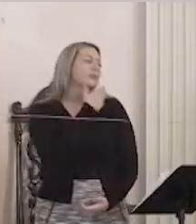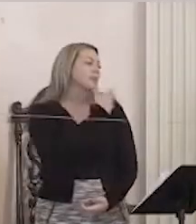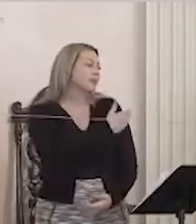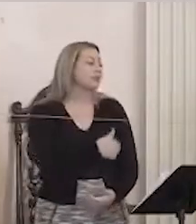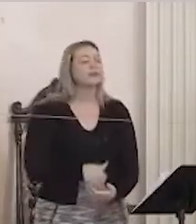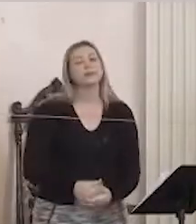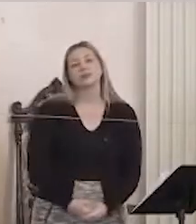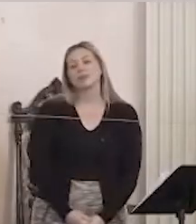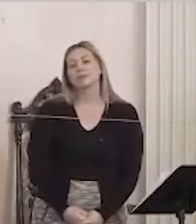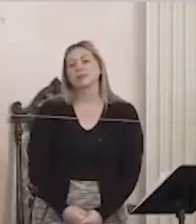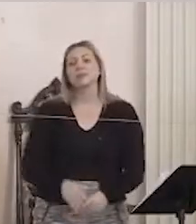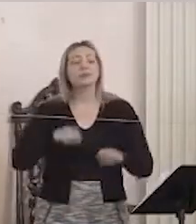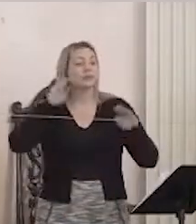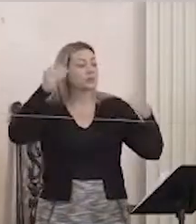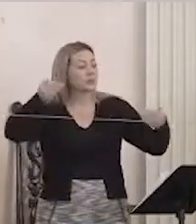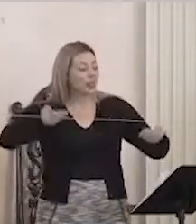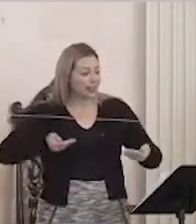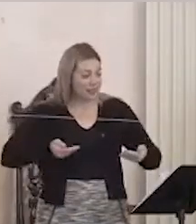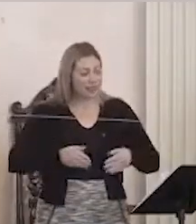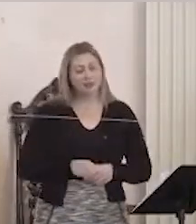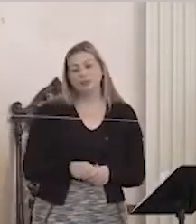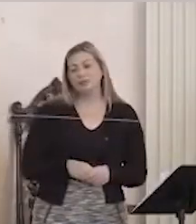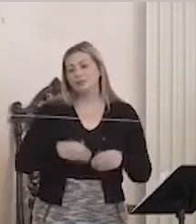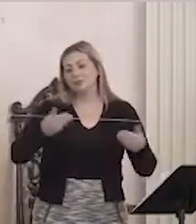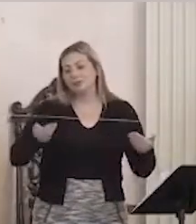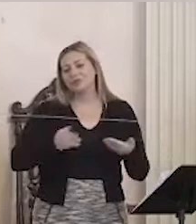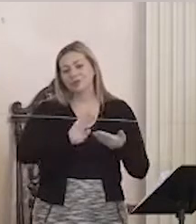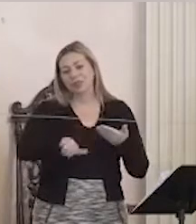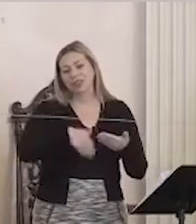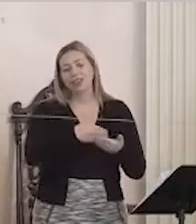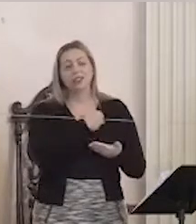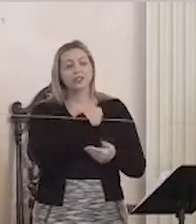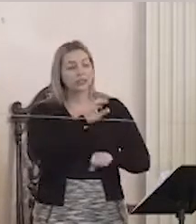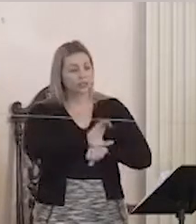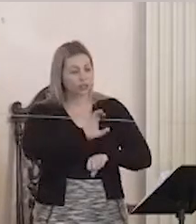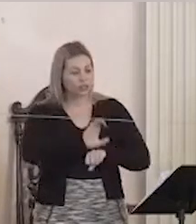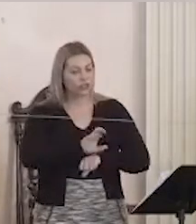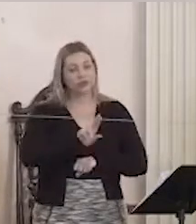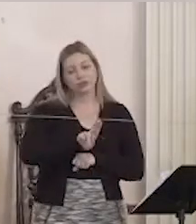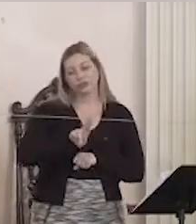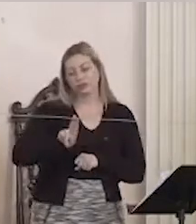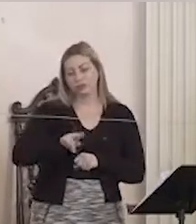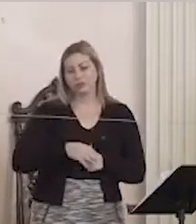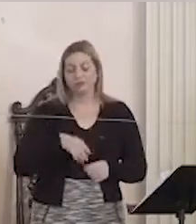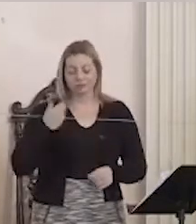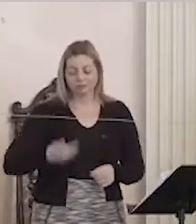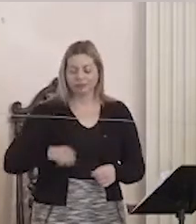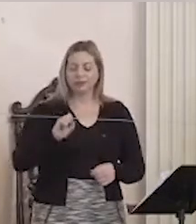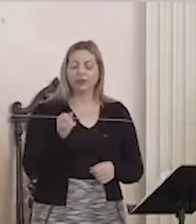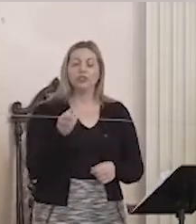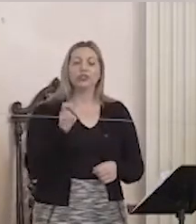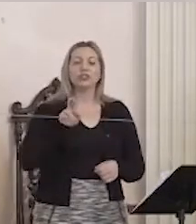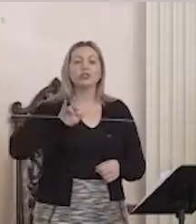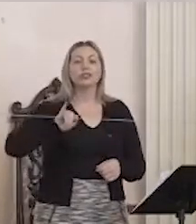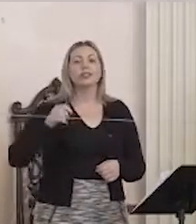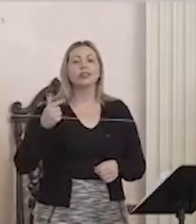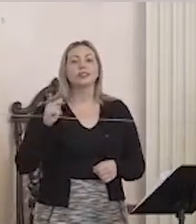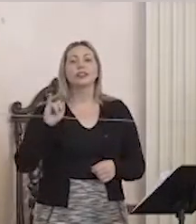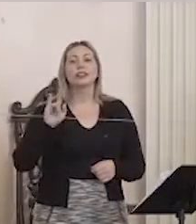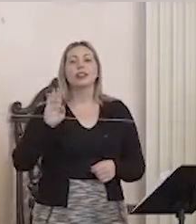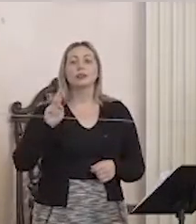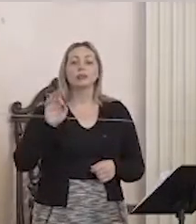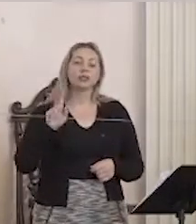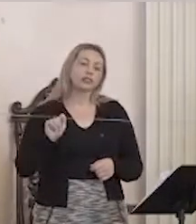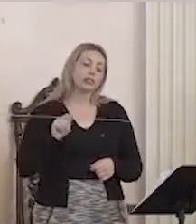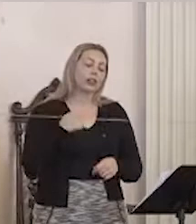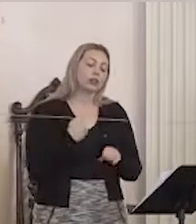Thank you. Welcome. Welcome to All Souls Church Unitarian. My name is Shari Gilbert,